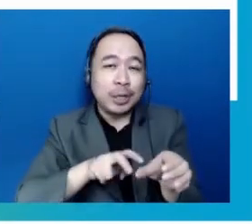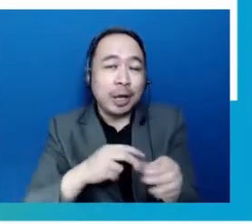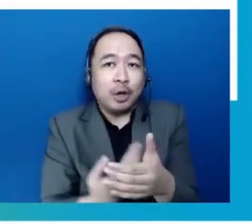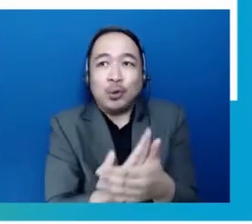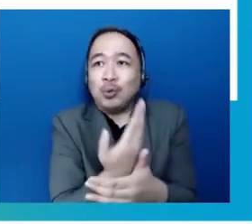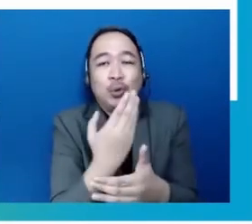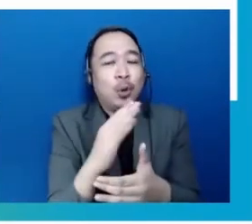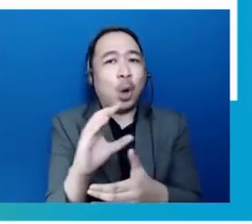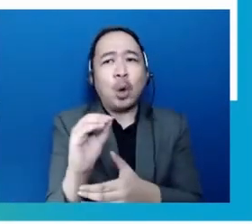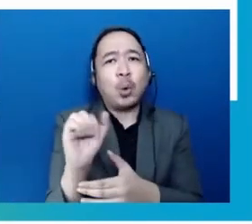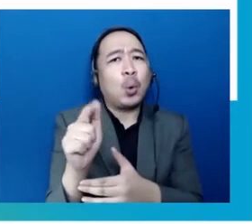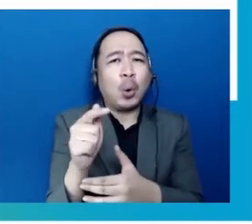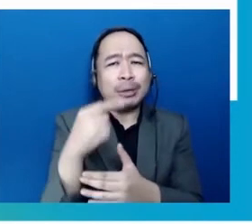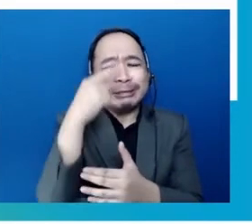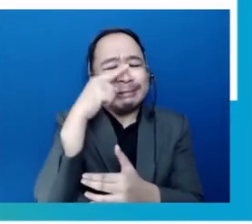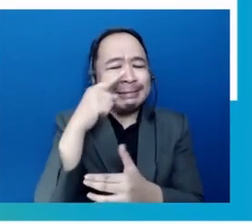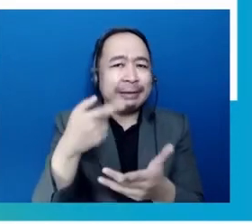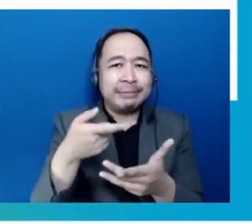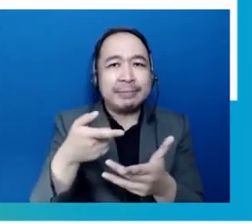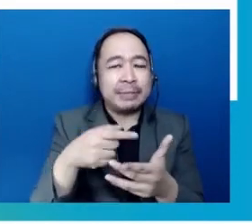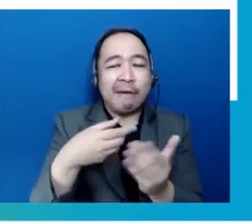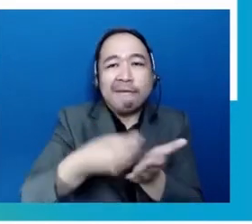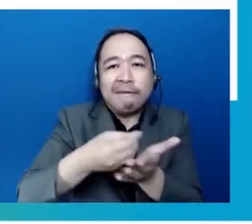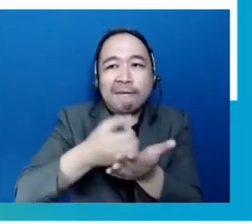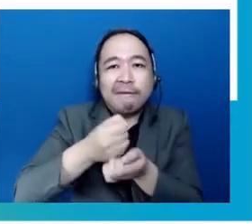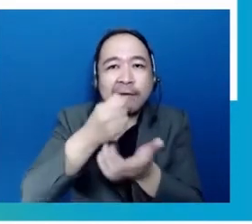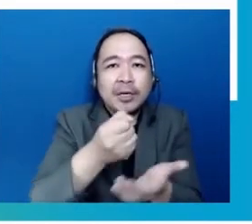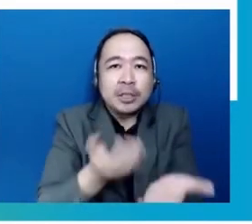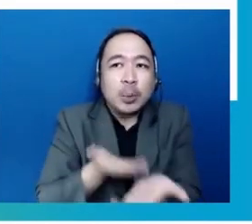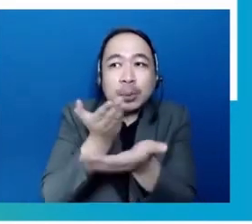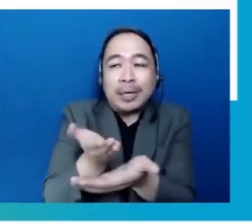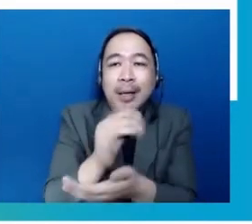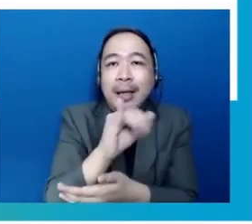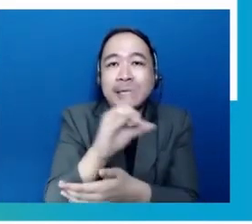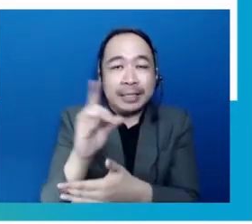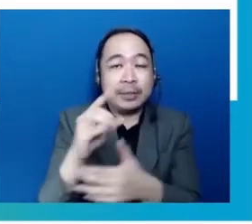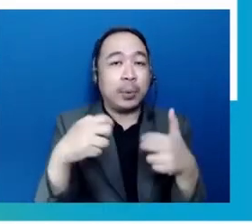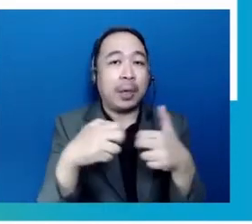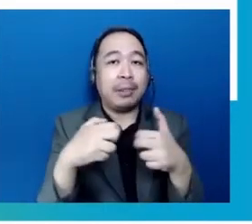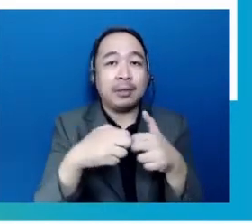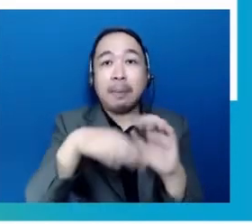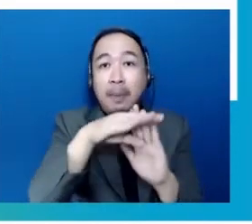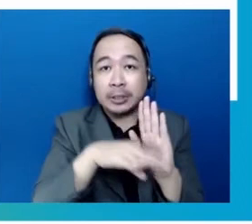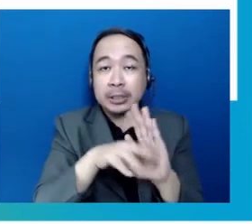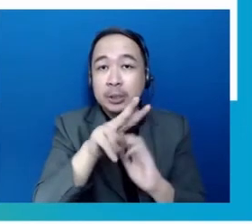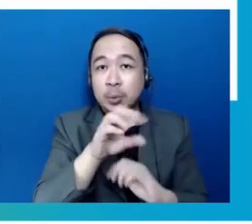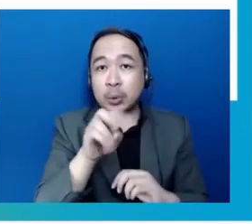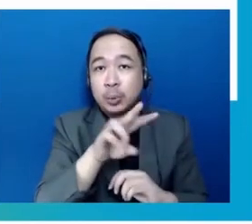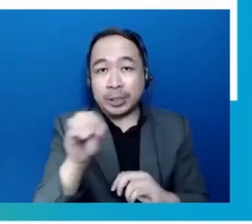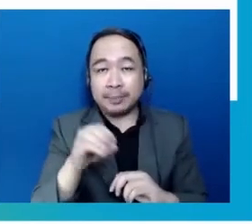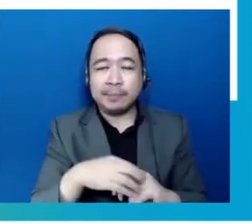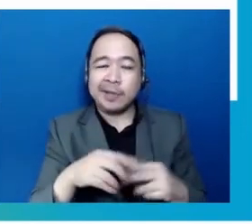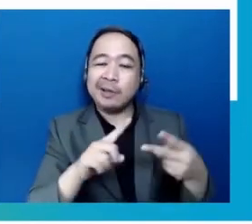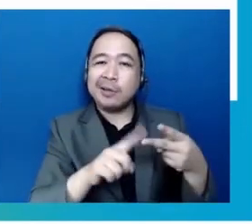as recommended by the IED on Energy Policy 2020? Question number two, as for